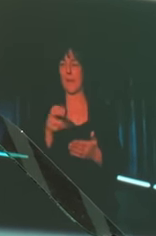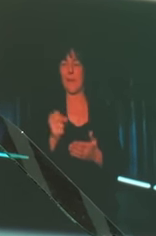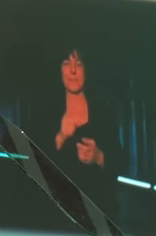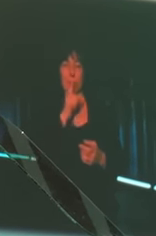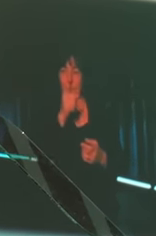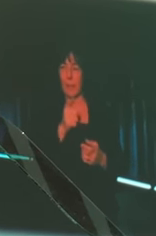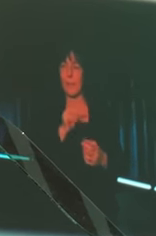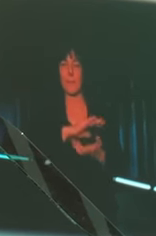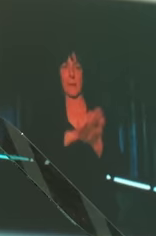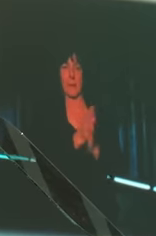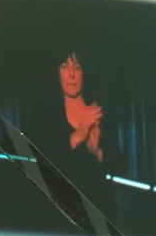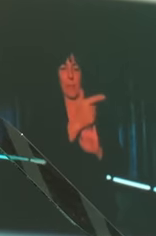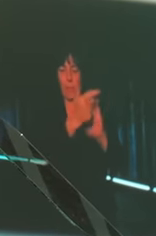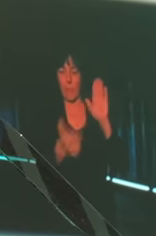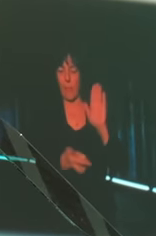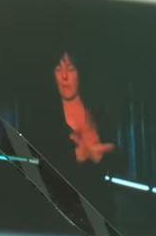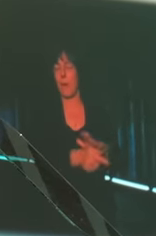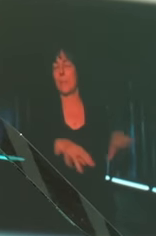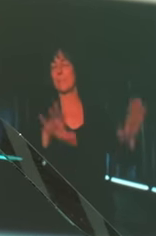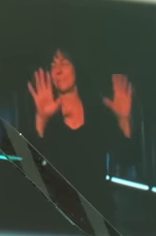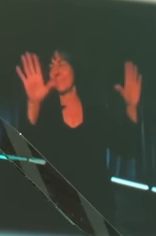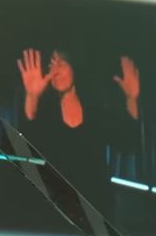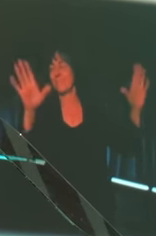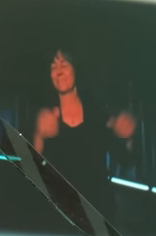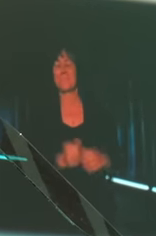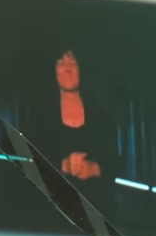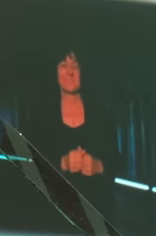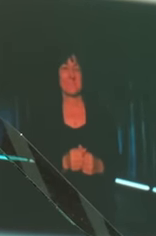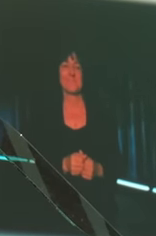actually become law.